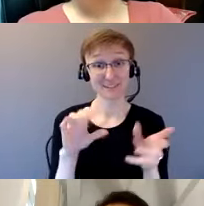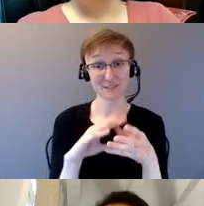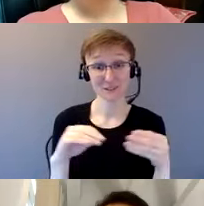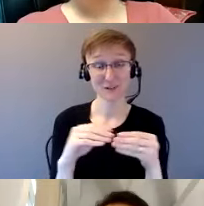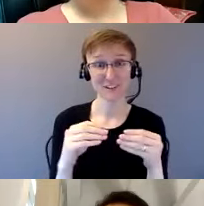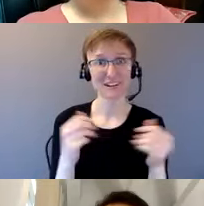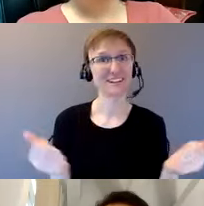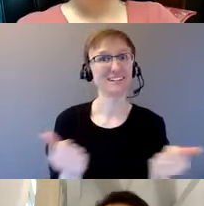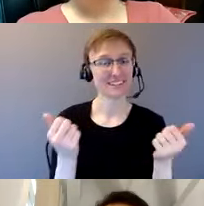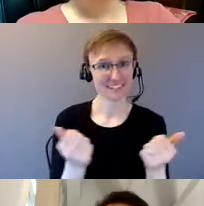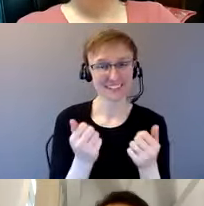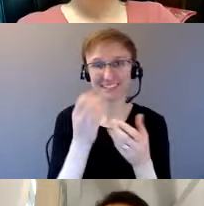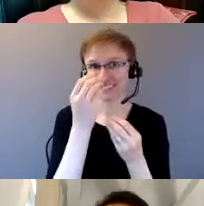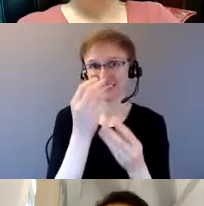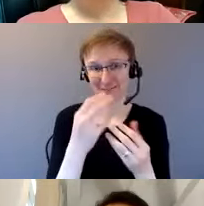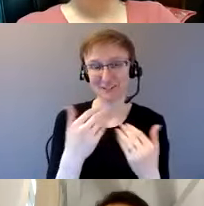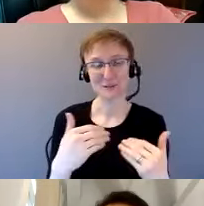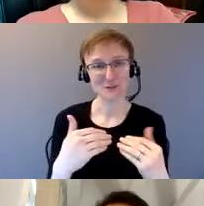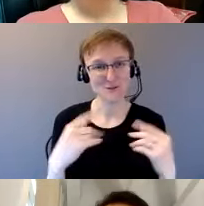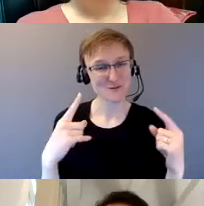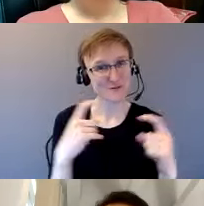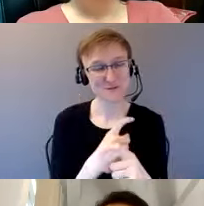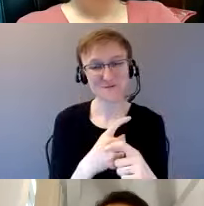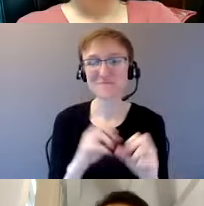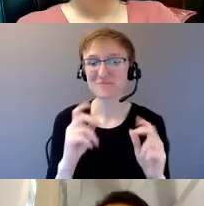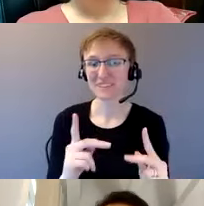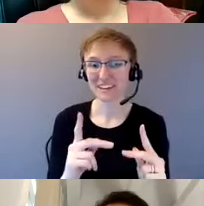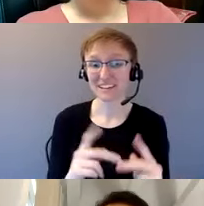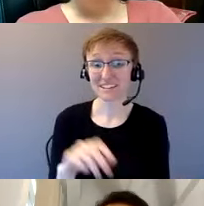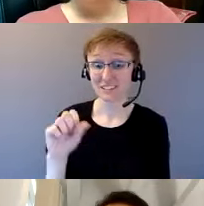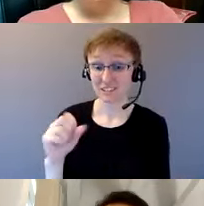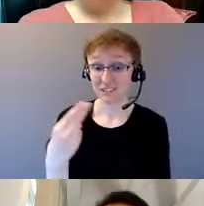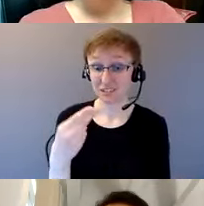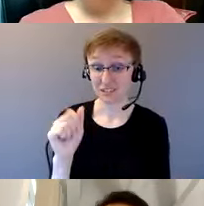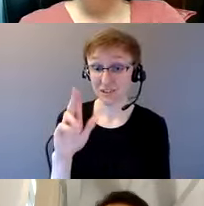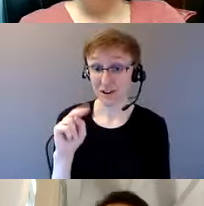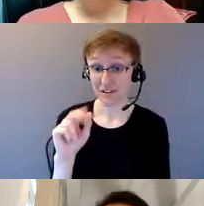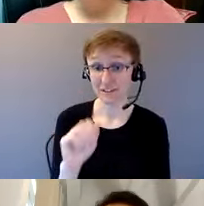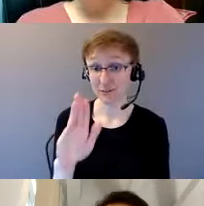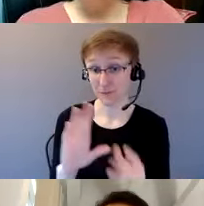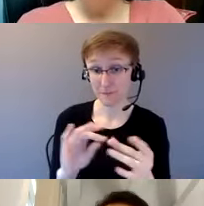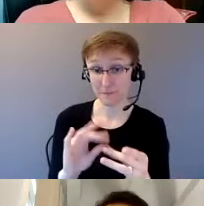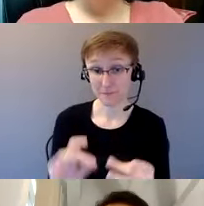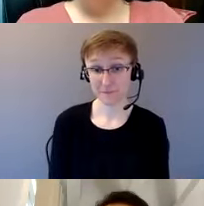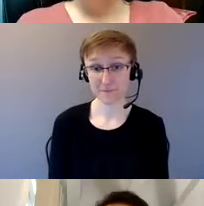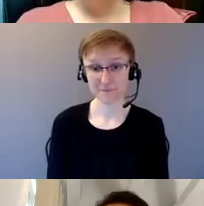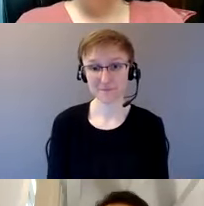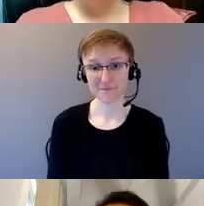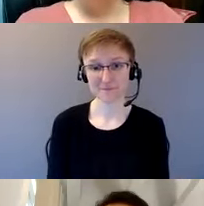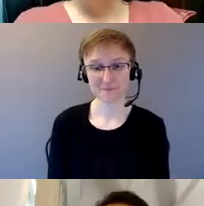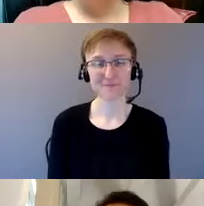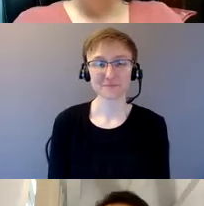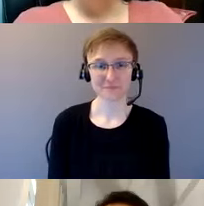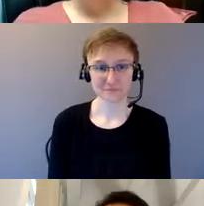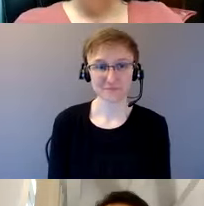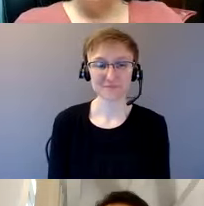about. Shauna, will hand it over to you for your thoughts and comments. Okay, so my piece of the puzzle is going to